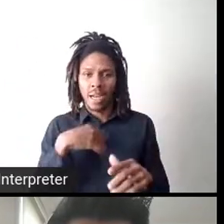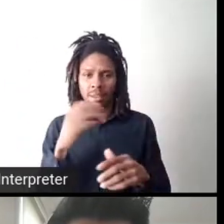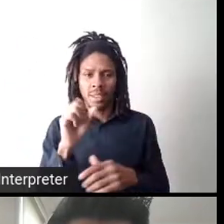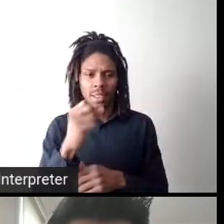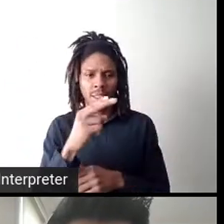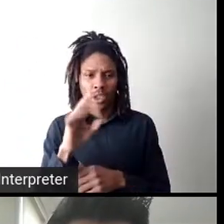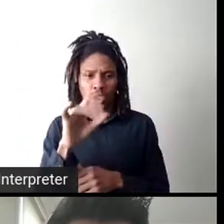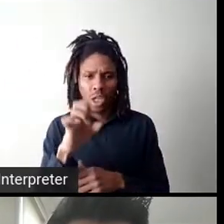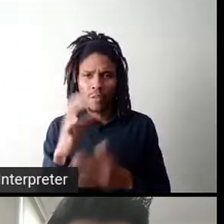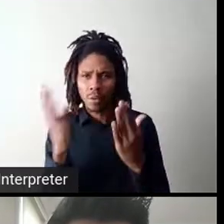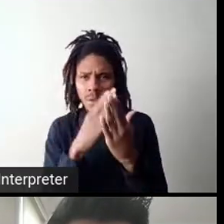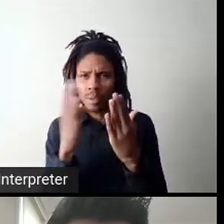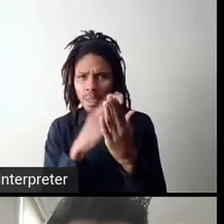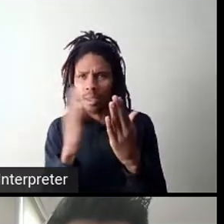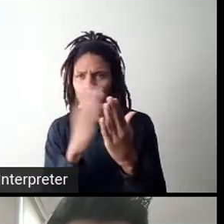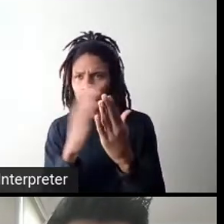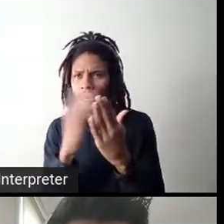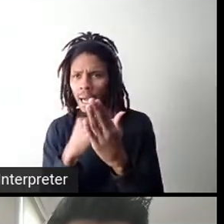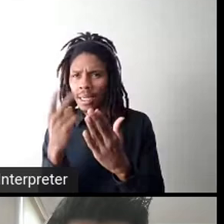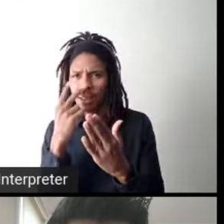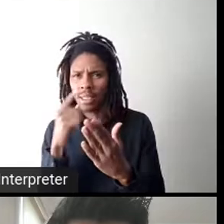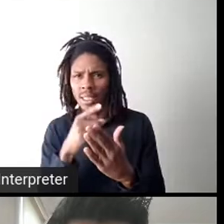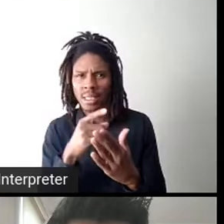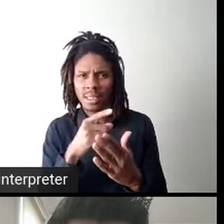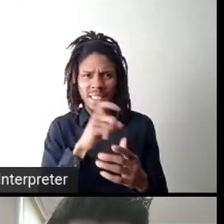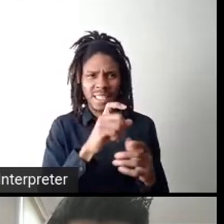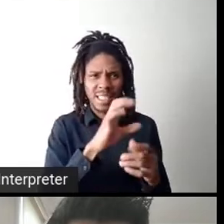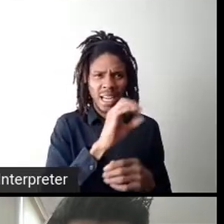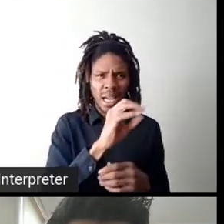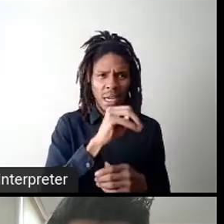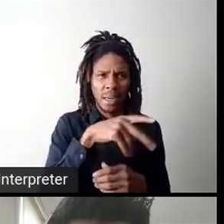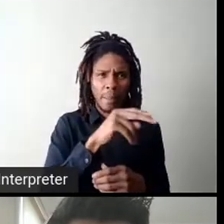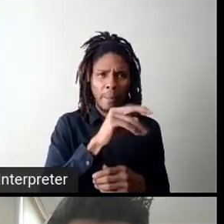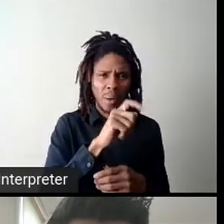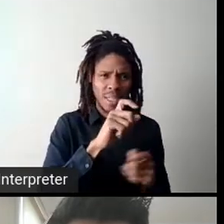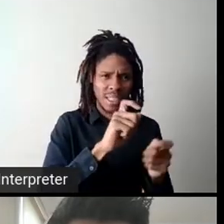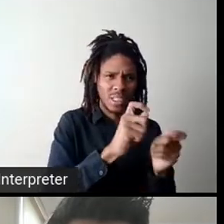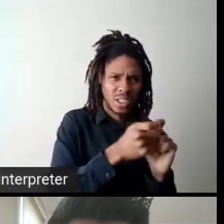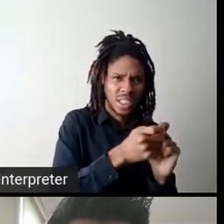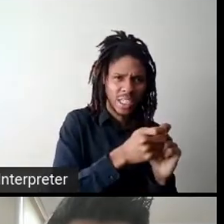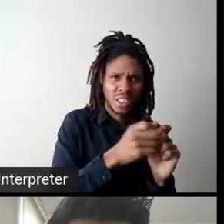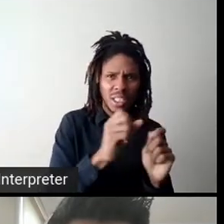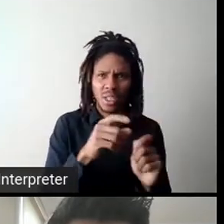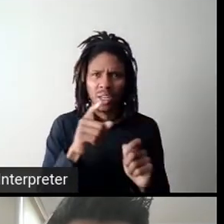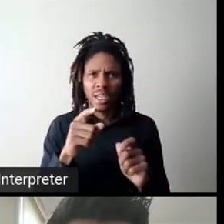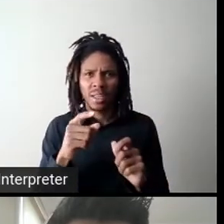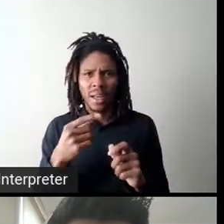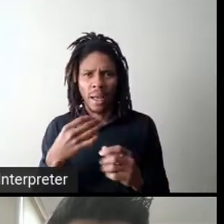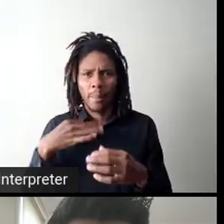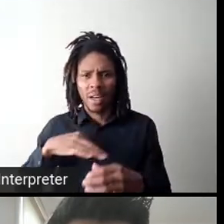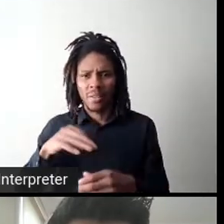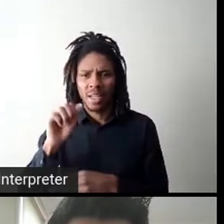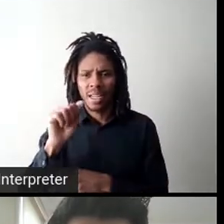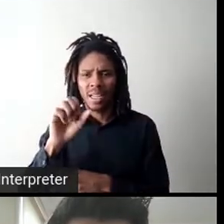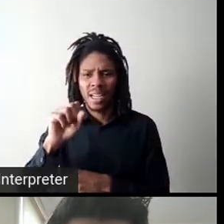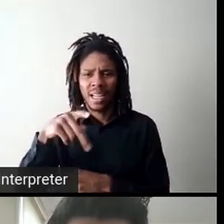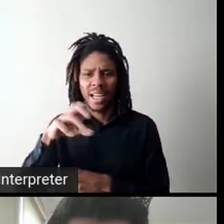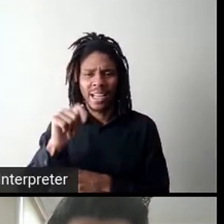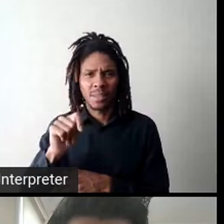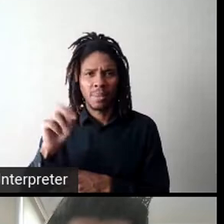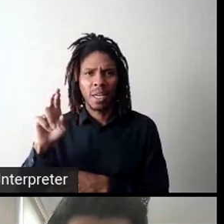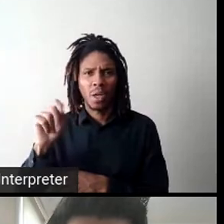I'll be able to see that and say, okay, well, maybe the component needs to change a little bit to better fit the aspect ratios of the images that our users are